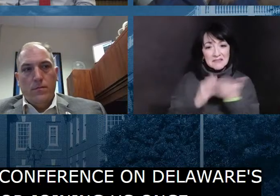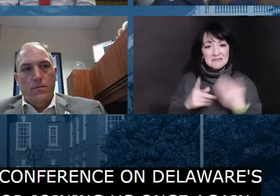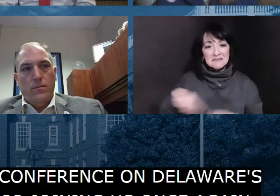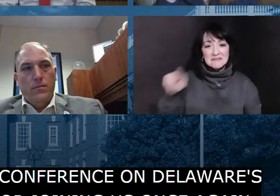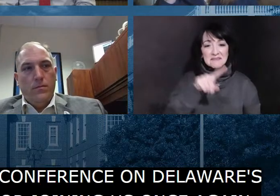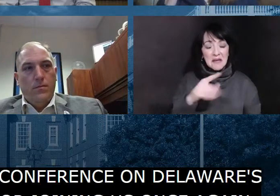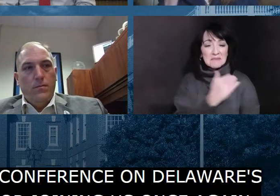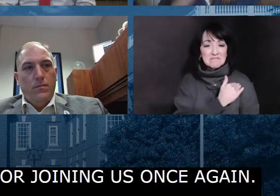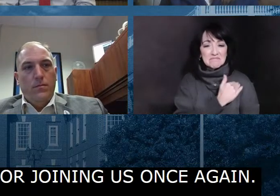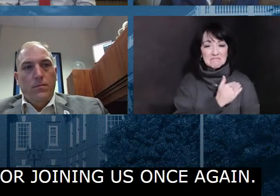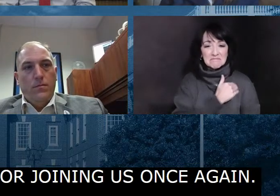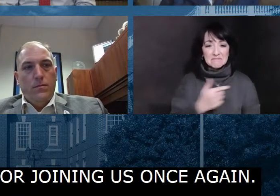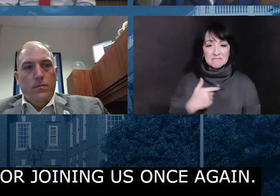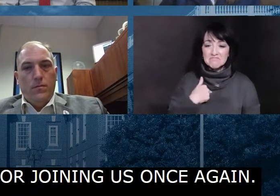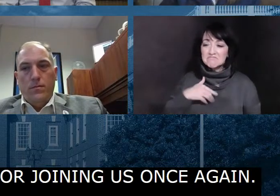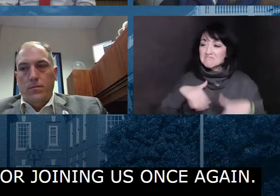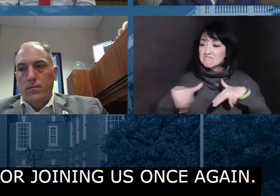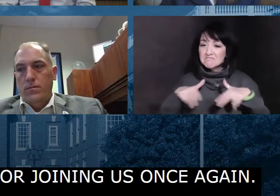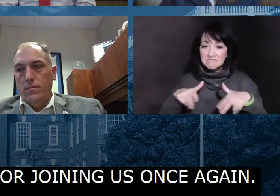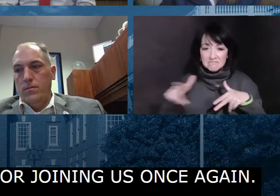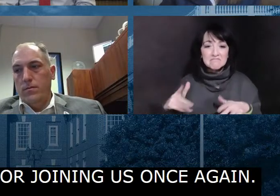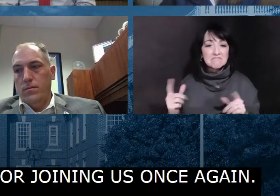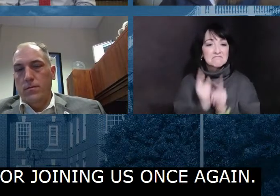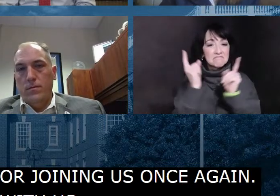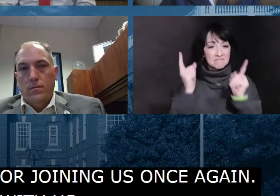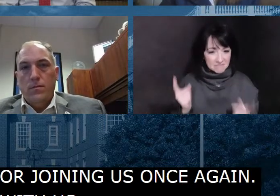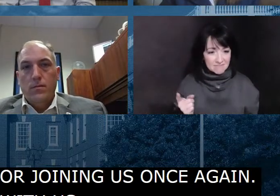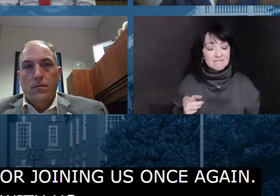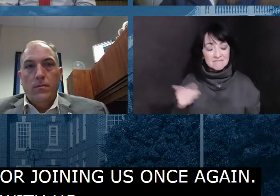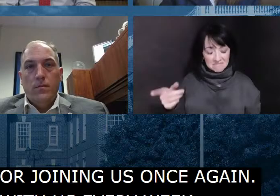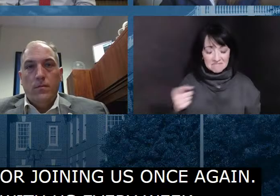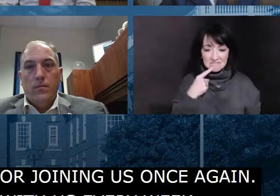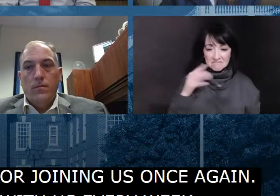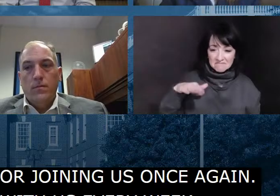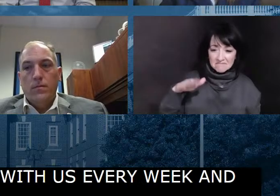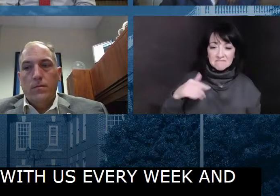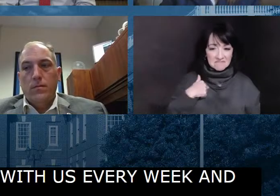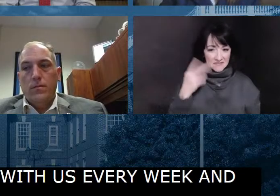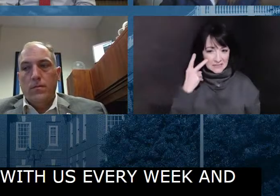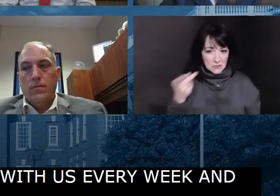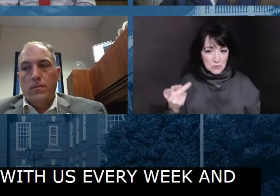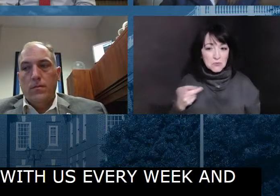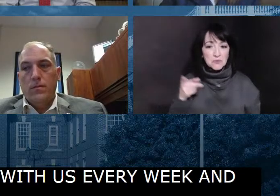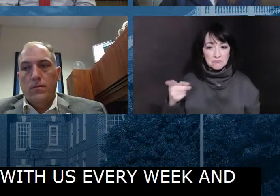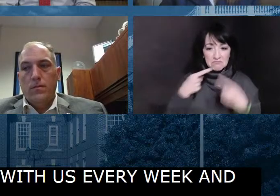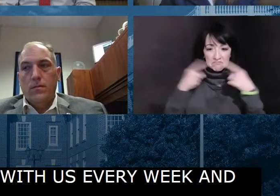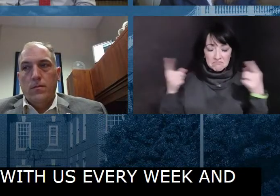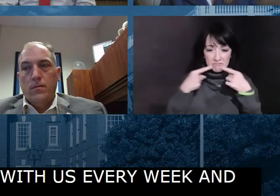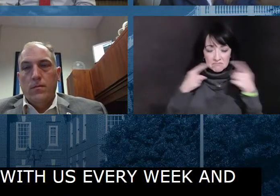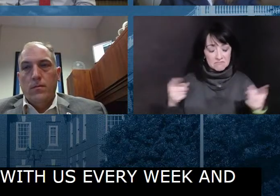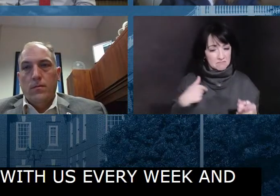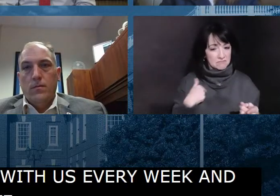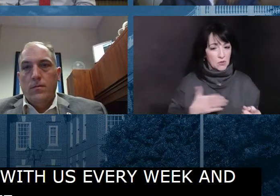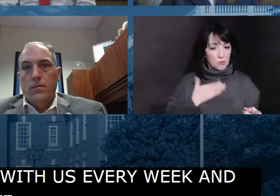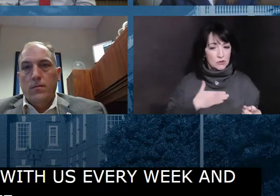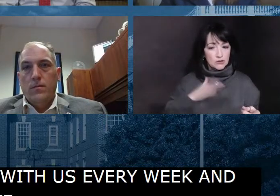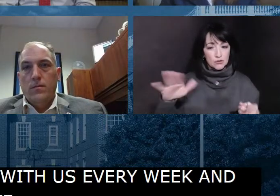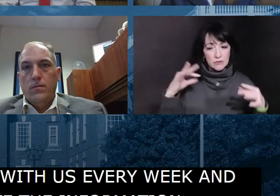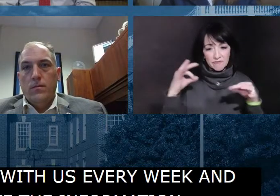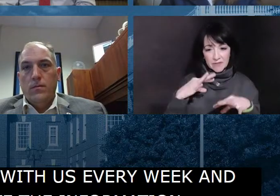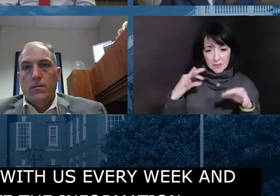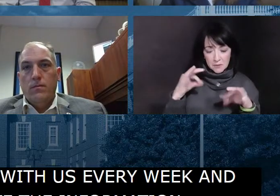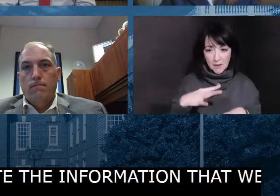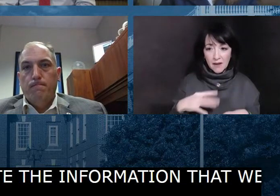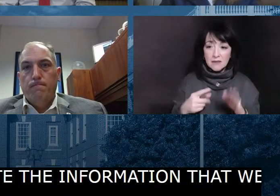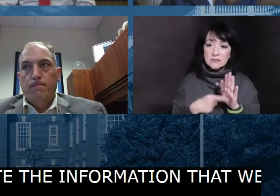for giving the information that we share with you during these press conferences. Appreciate that feedback, particularly when you tell me